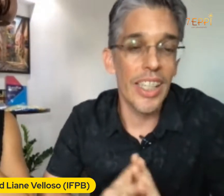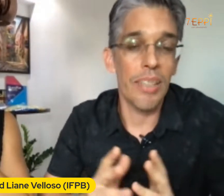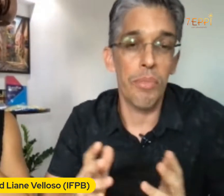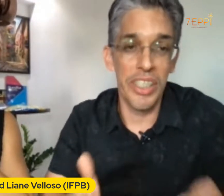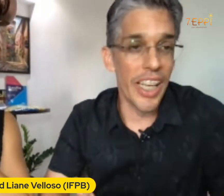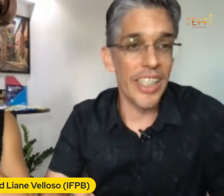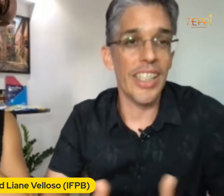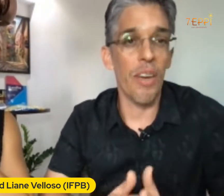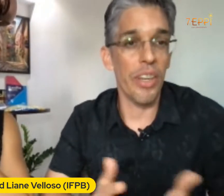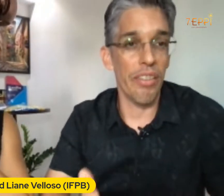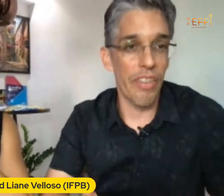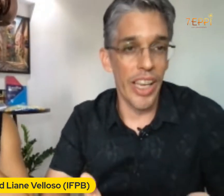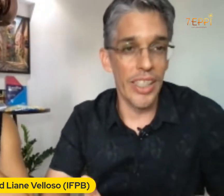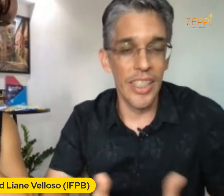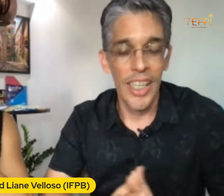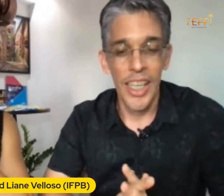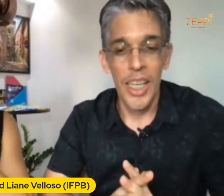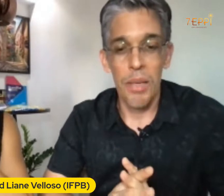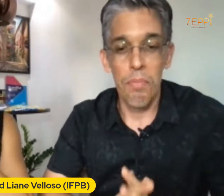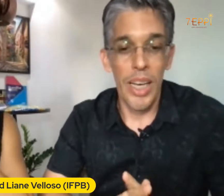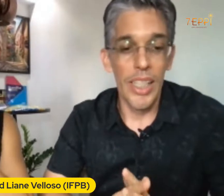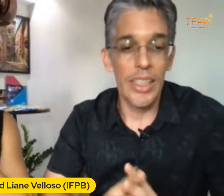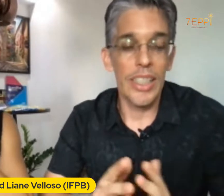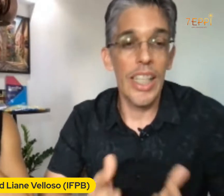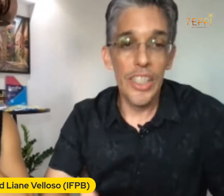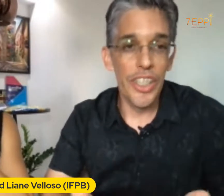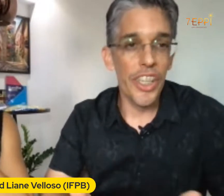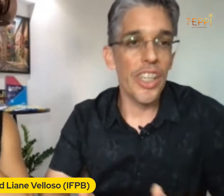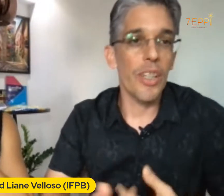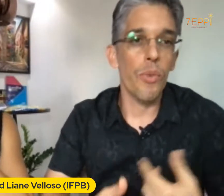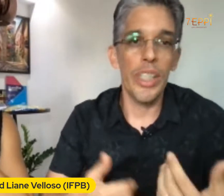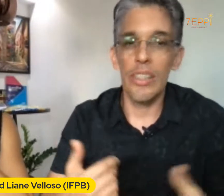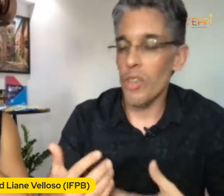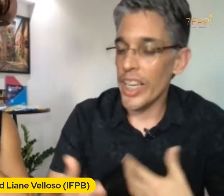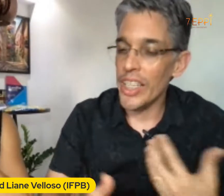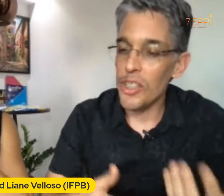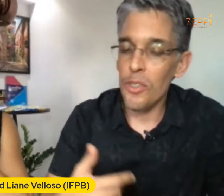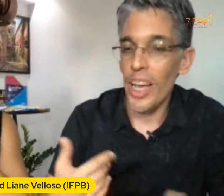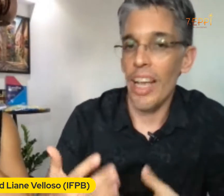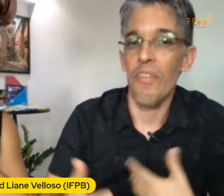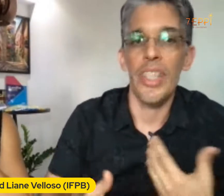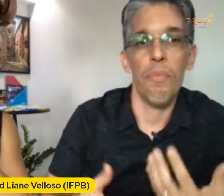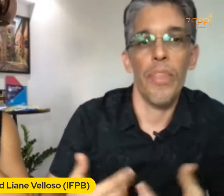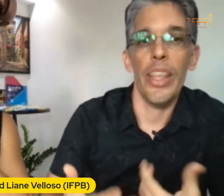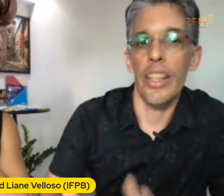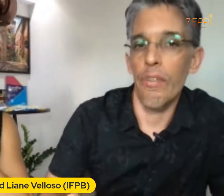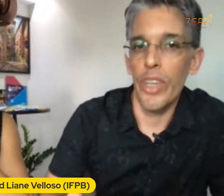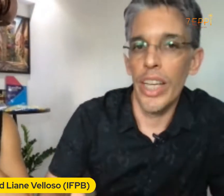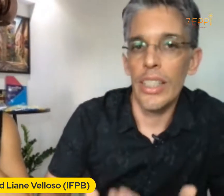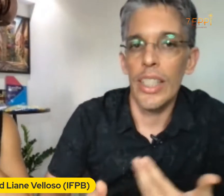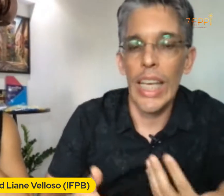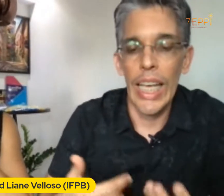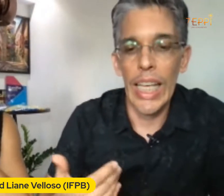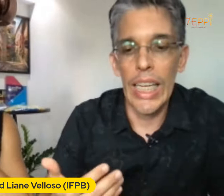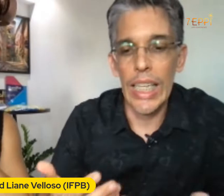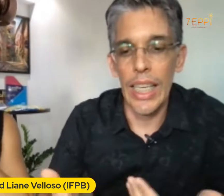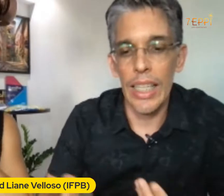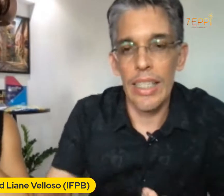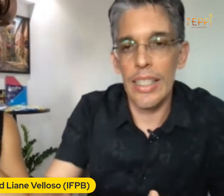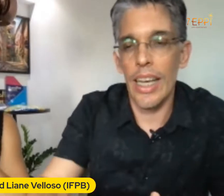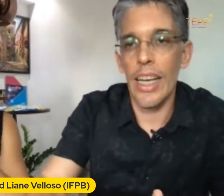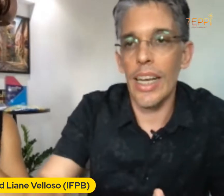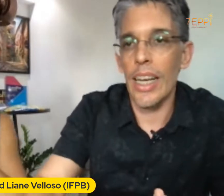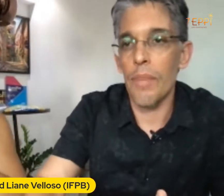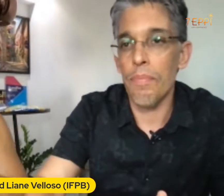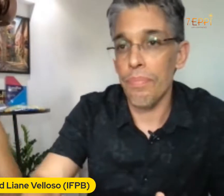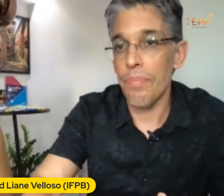Mariana presenting our event. But this year we tried to have something different in this